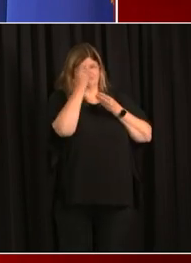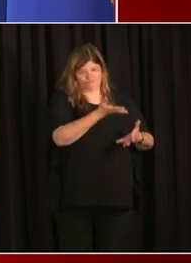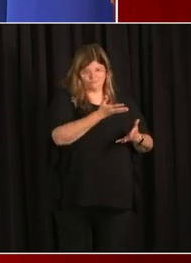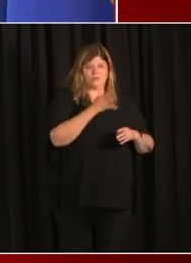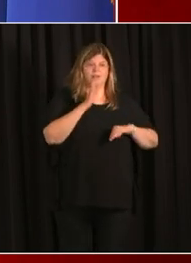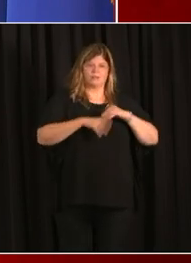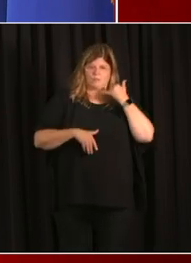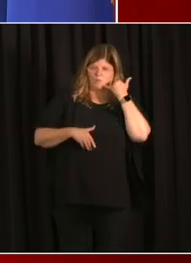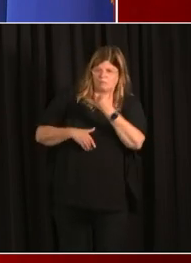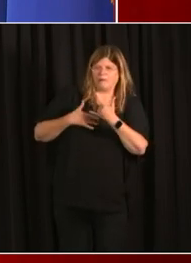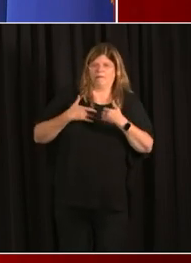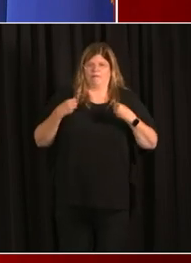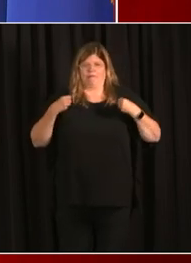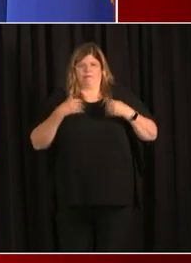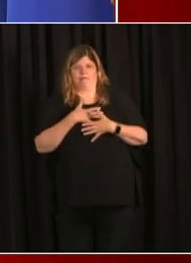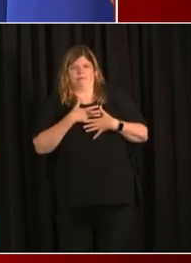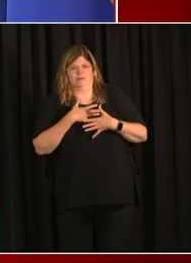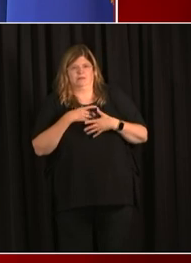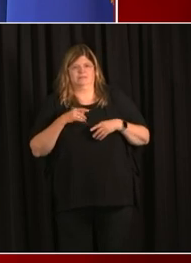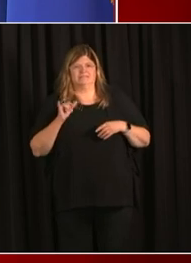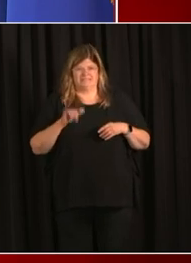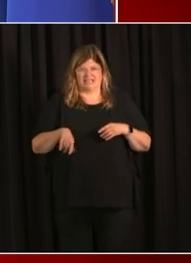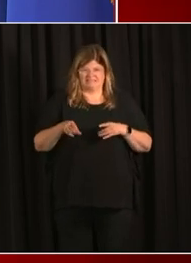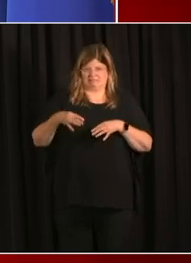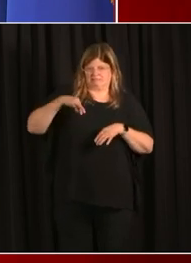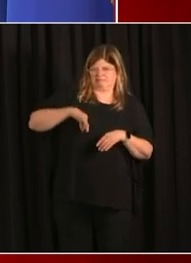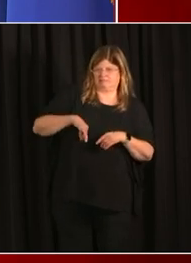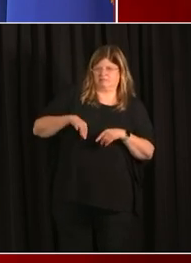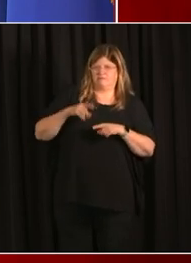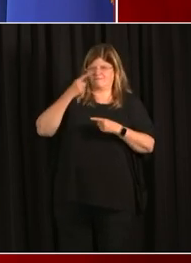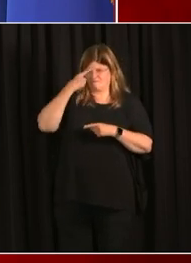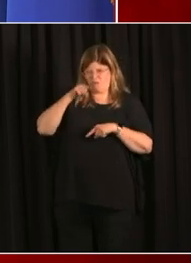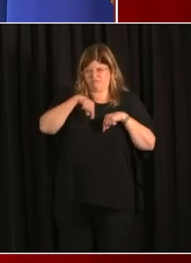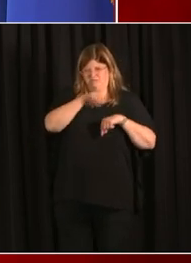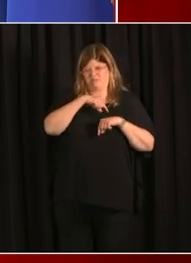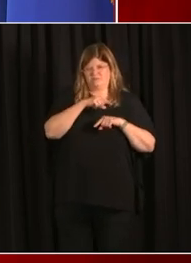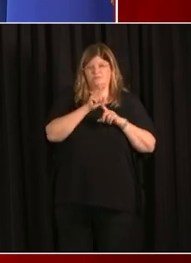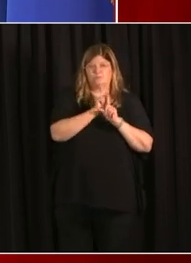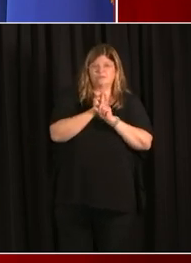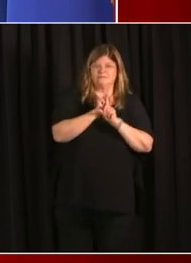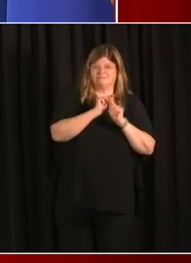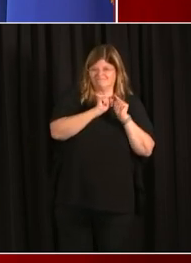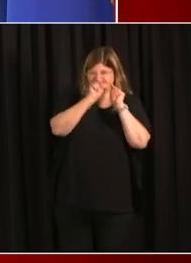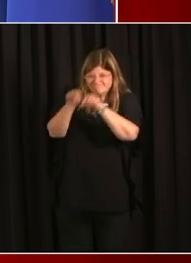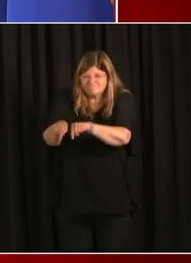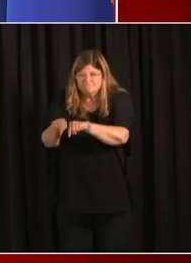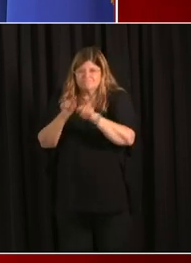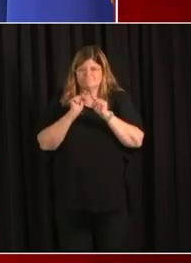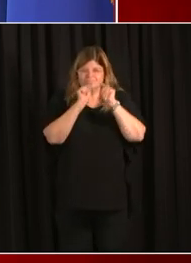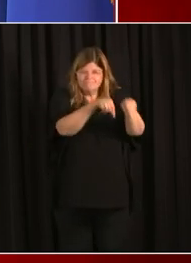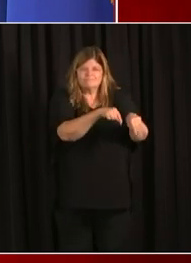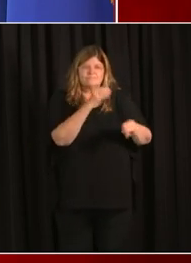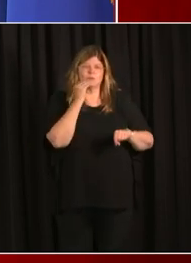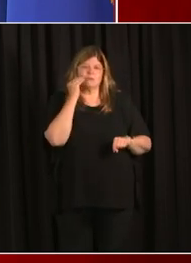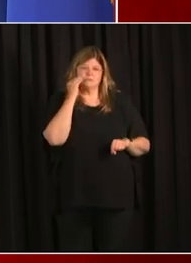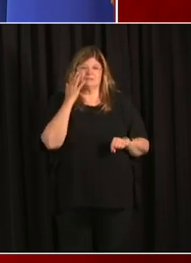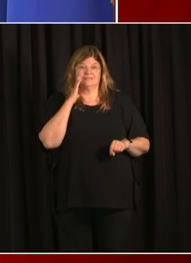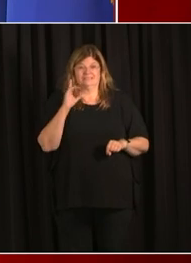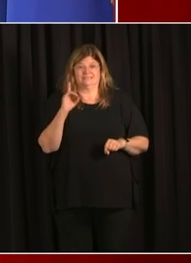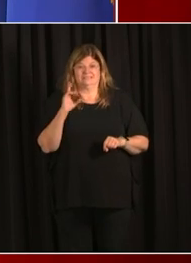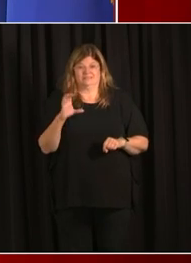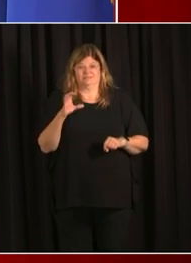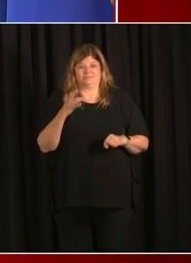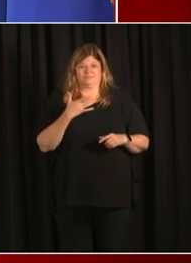interview itself is a social good. And we do know that people in DC like to generate